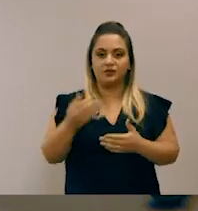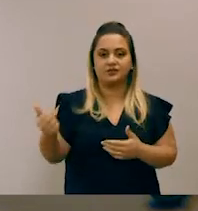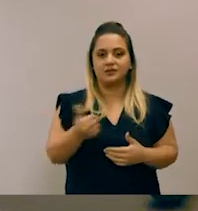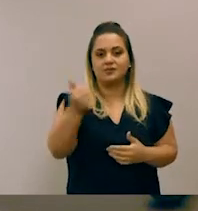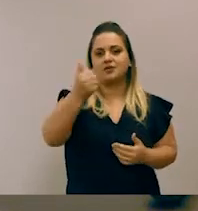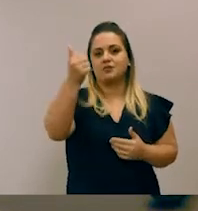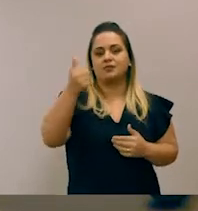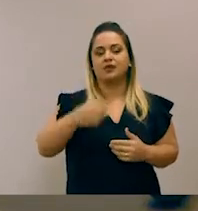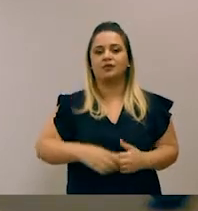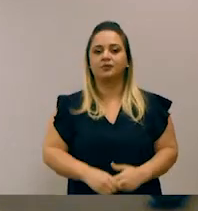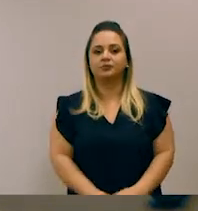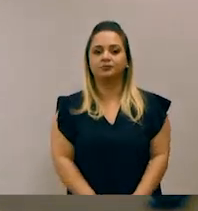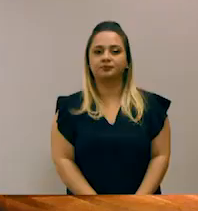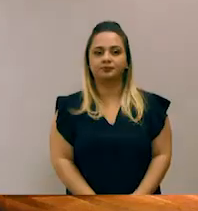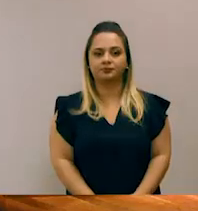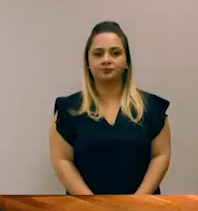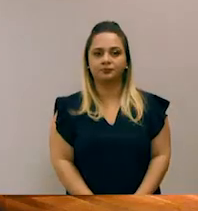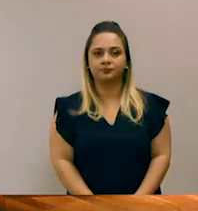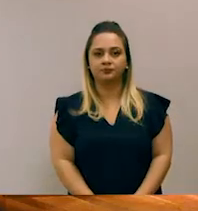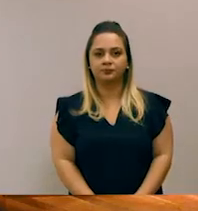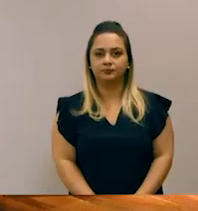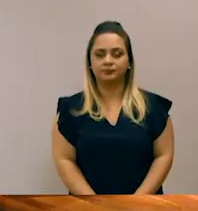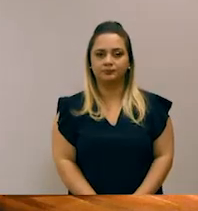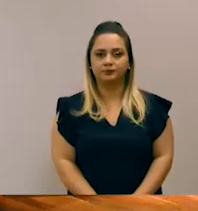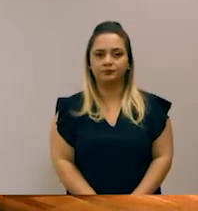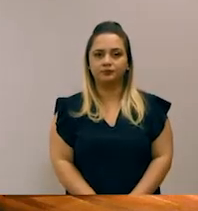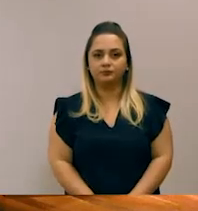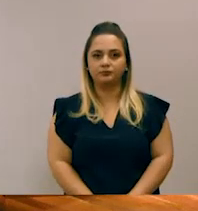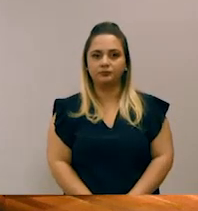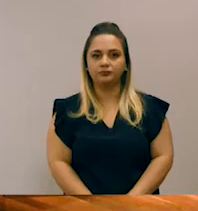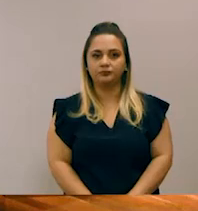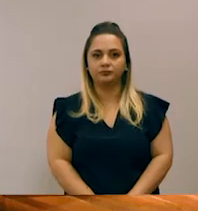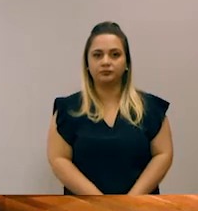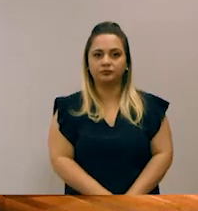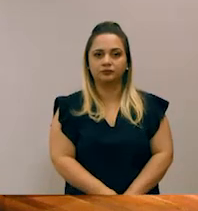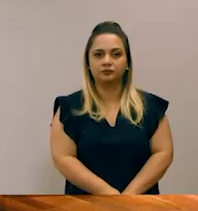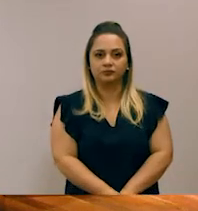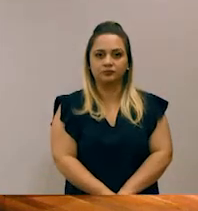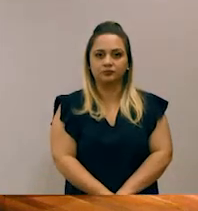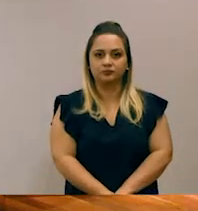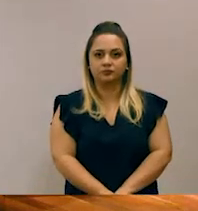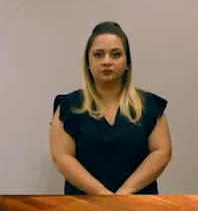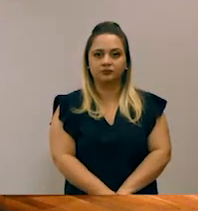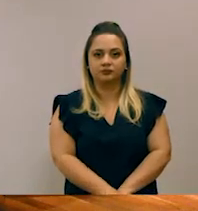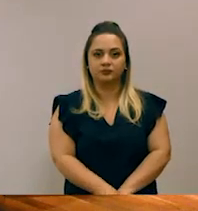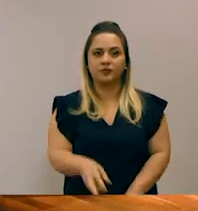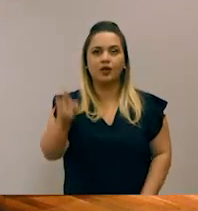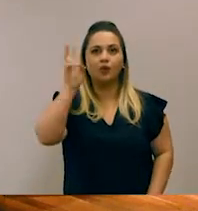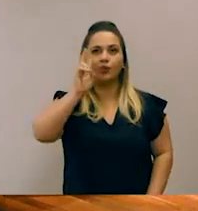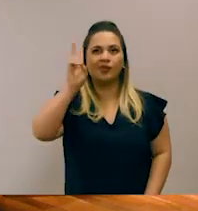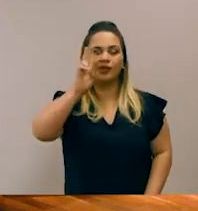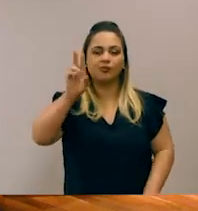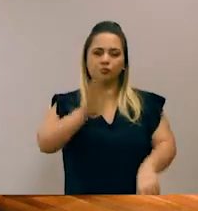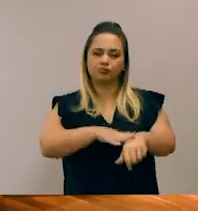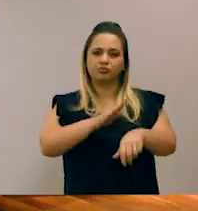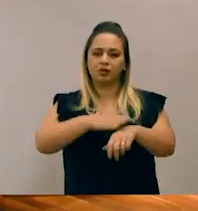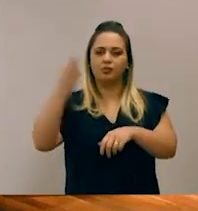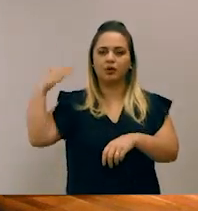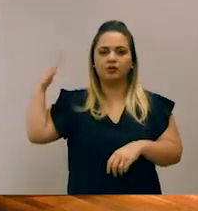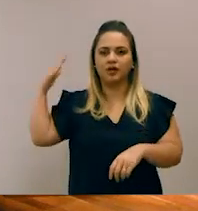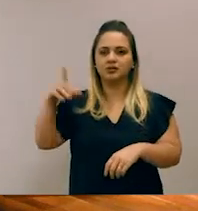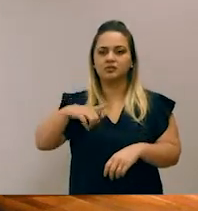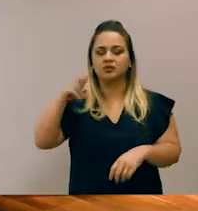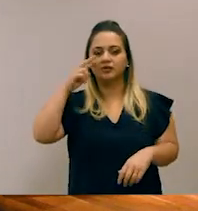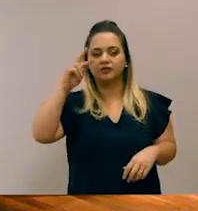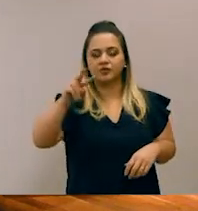a confidence level that has to be improved. Right, let me bother with one more question. I remember a little while ago I